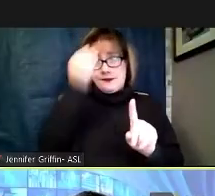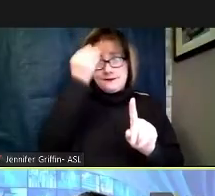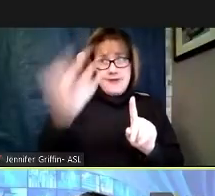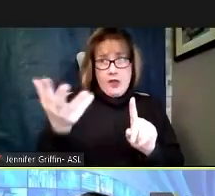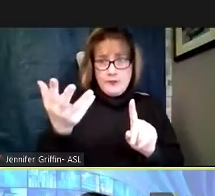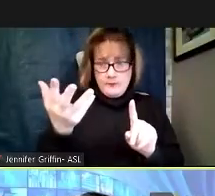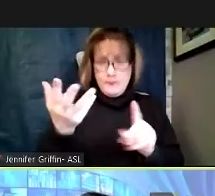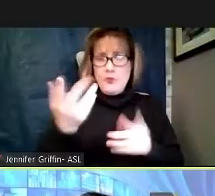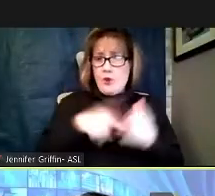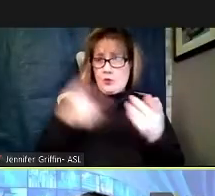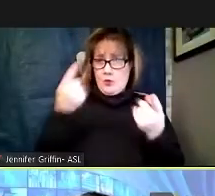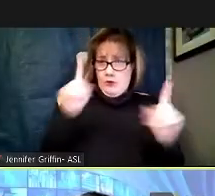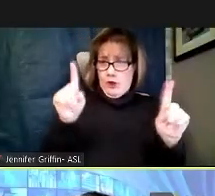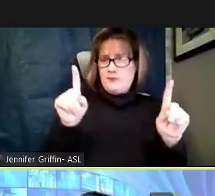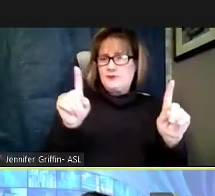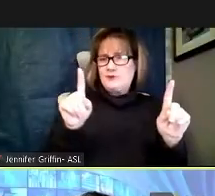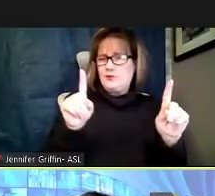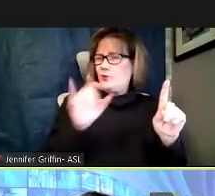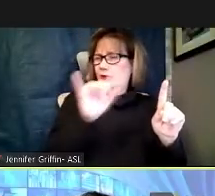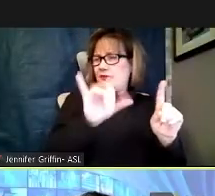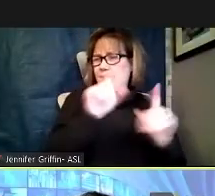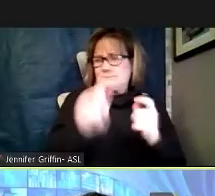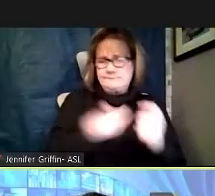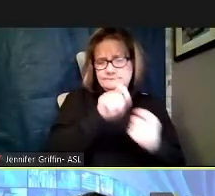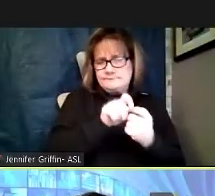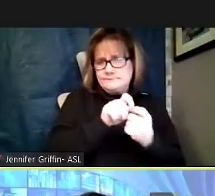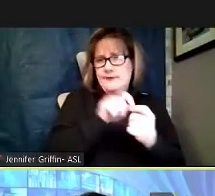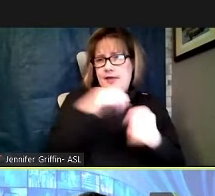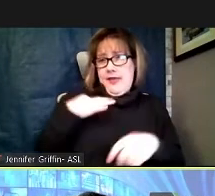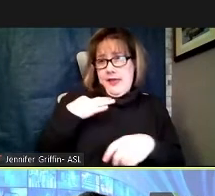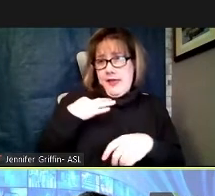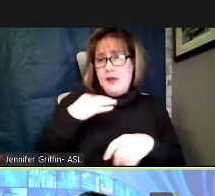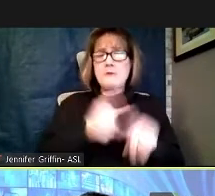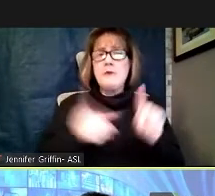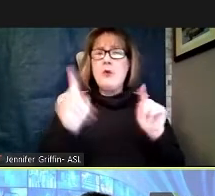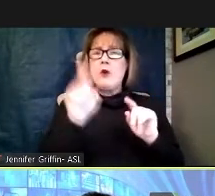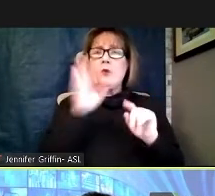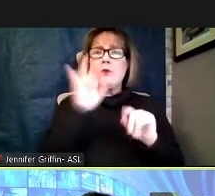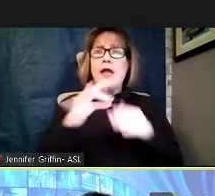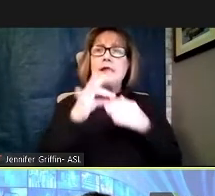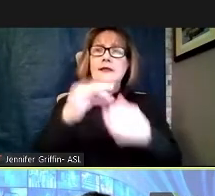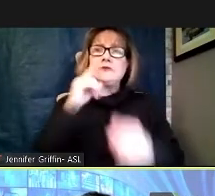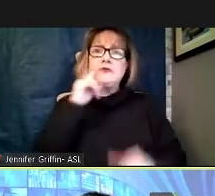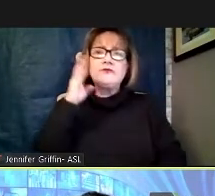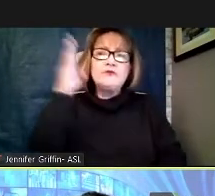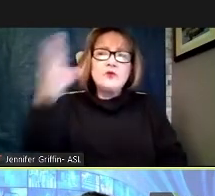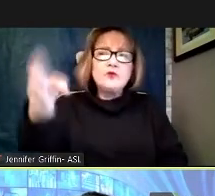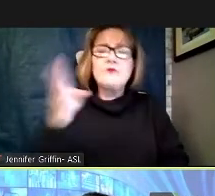you accomplish with this particular application, but where this will lead in the future. So